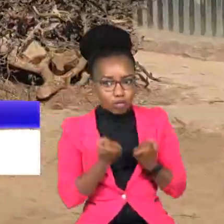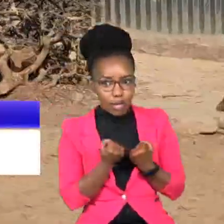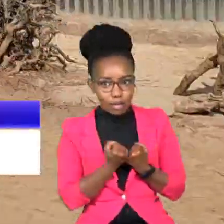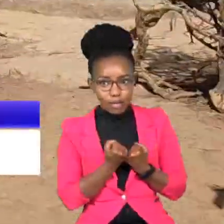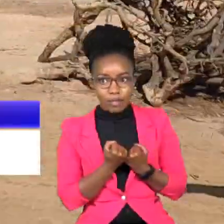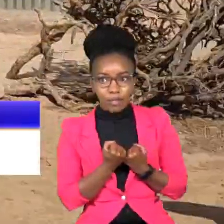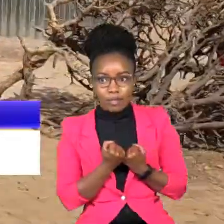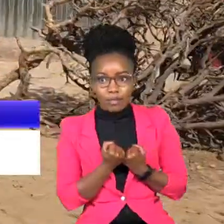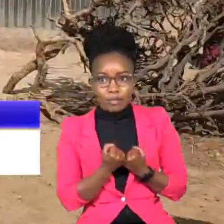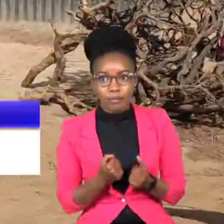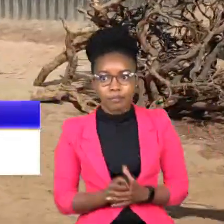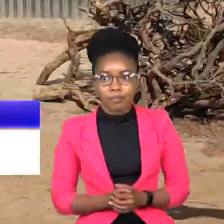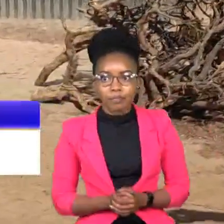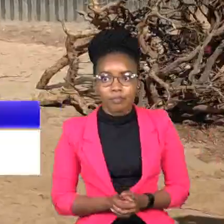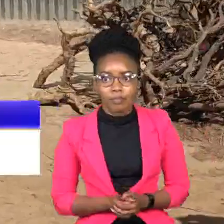community.